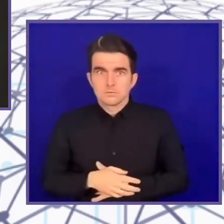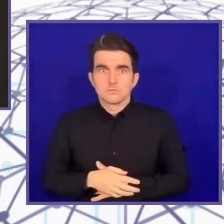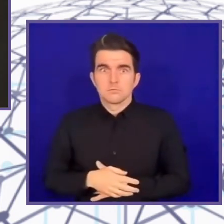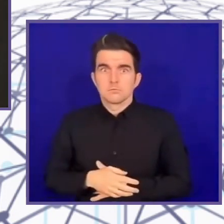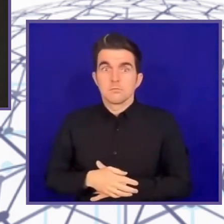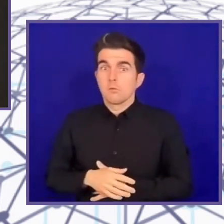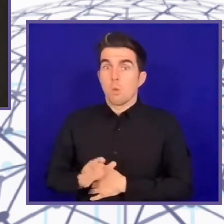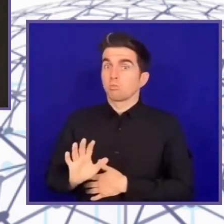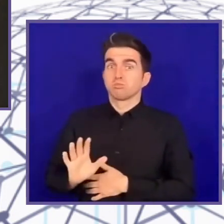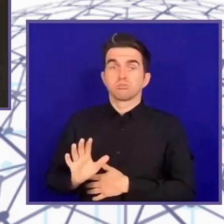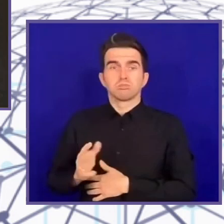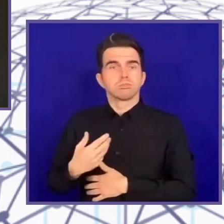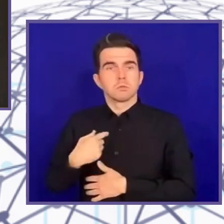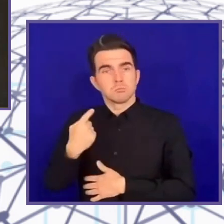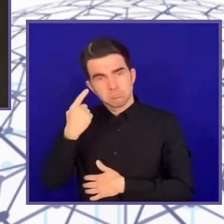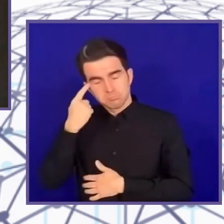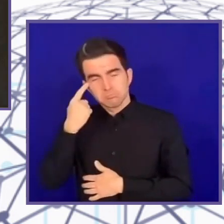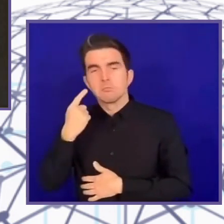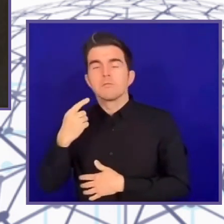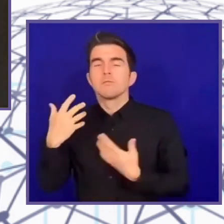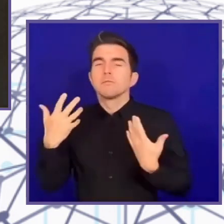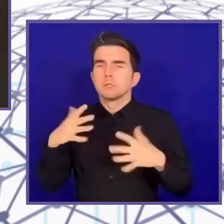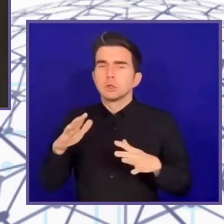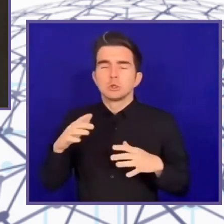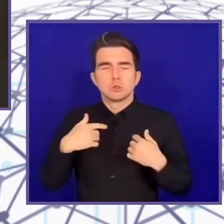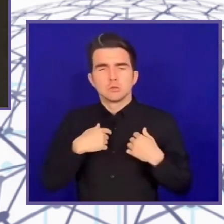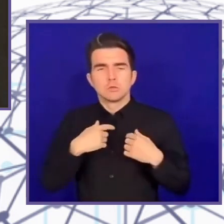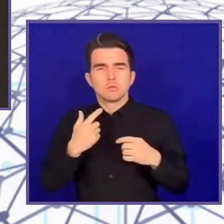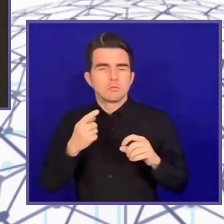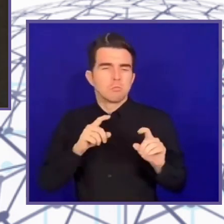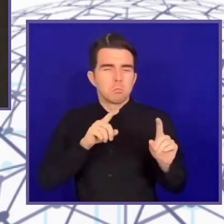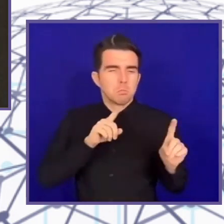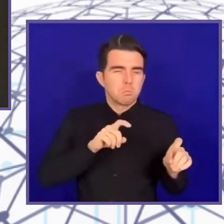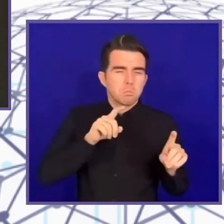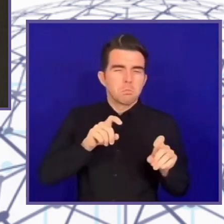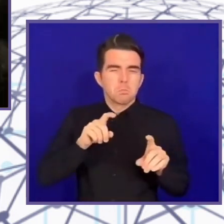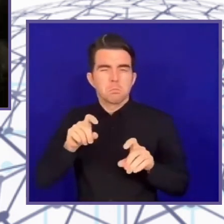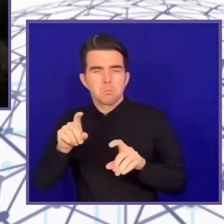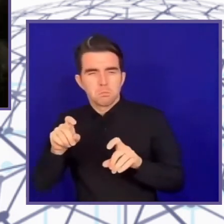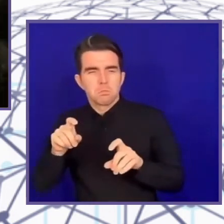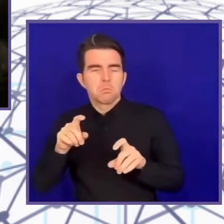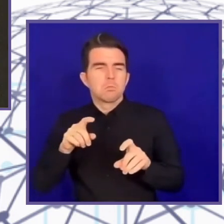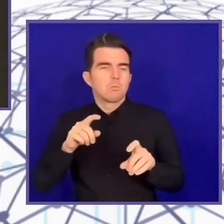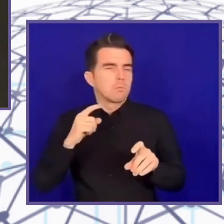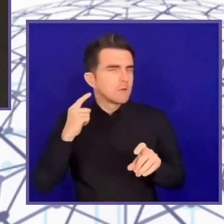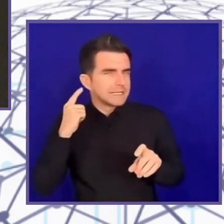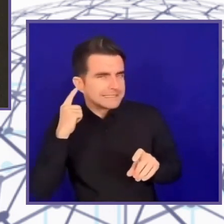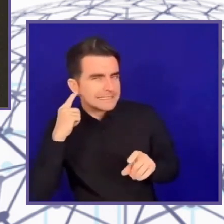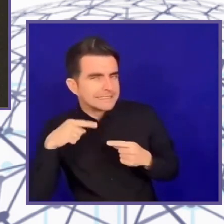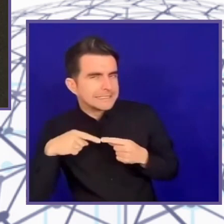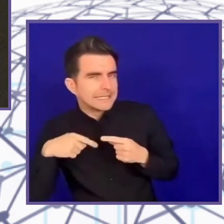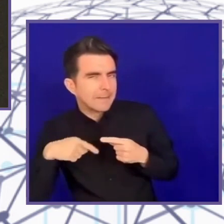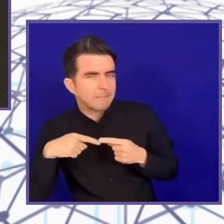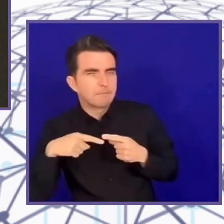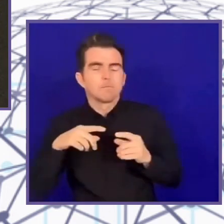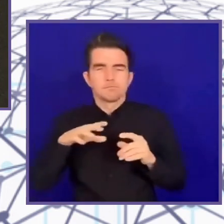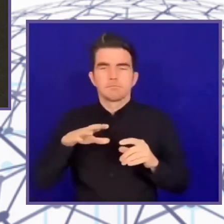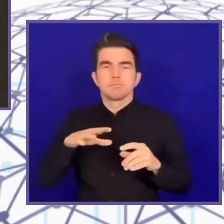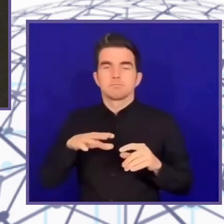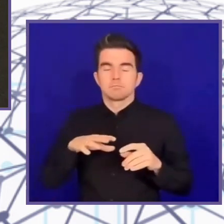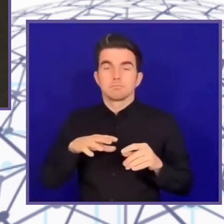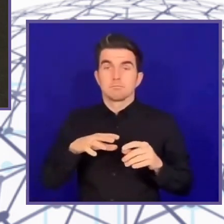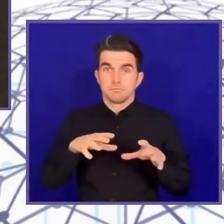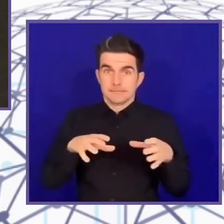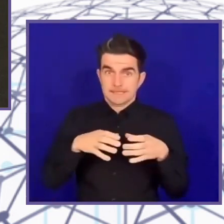there's a lot that was learned, and but it's a work stream going forward, both on